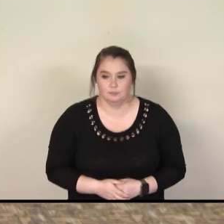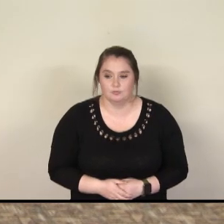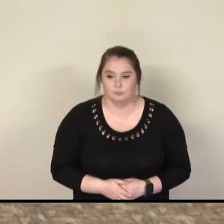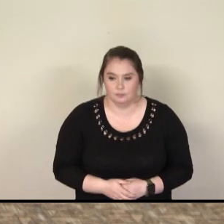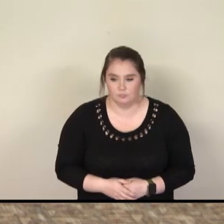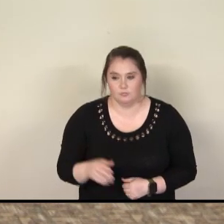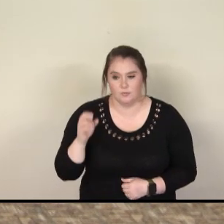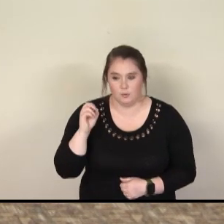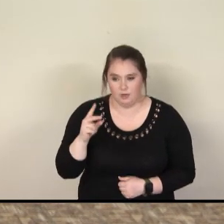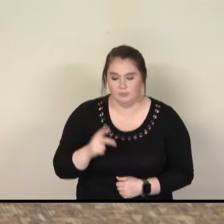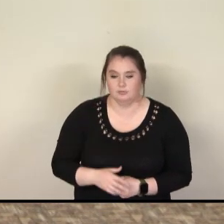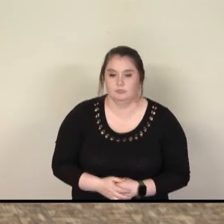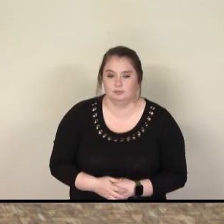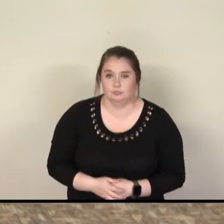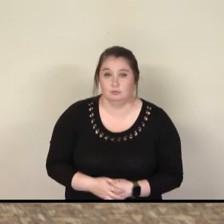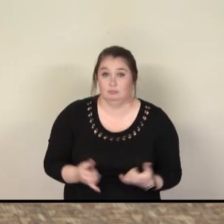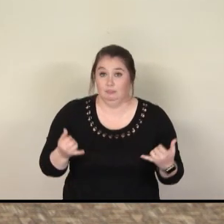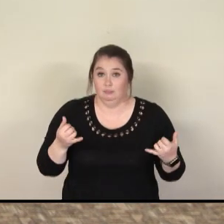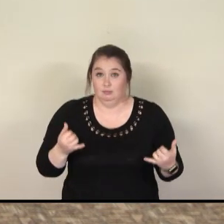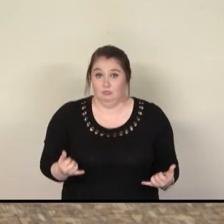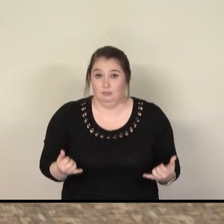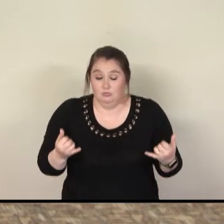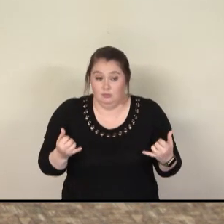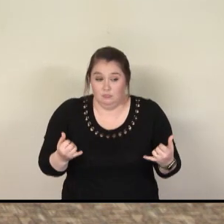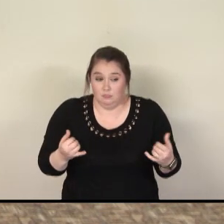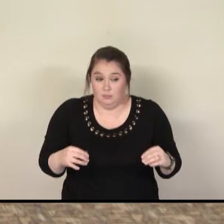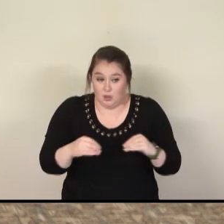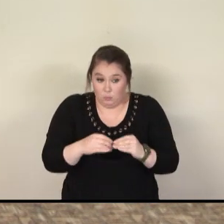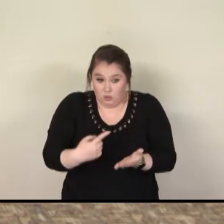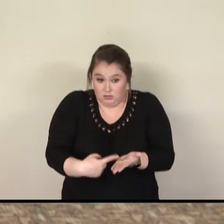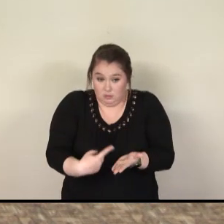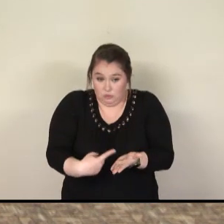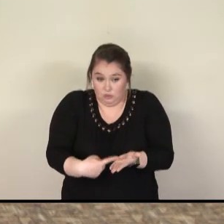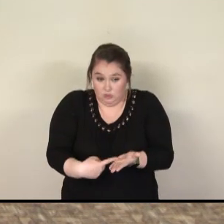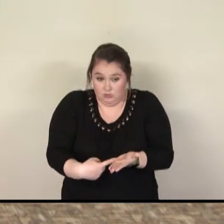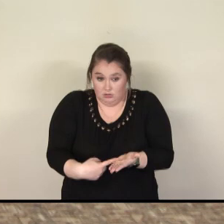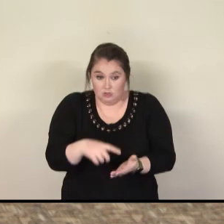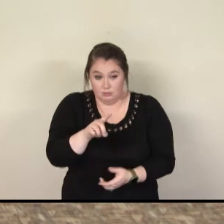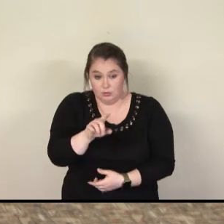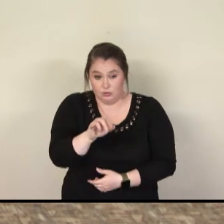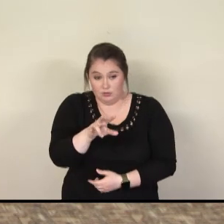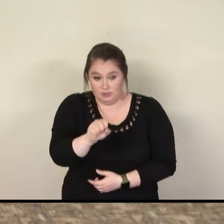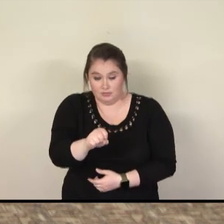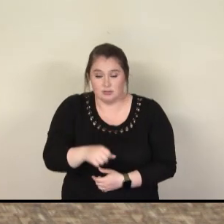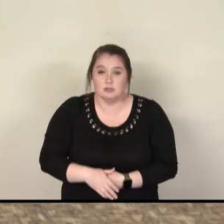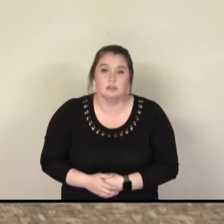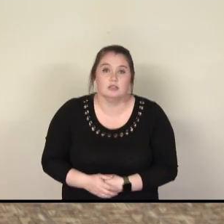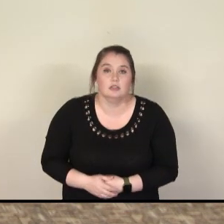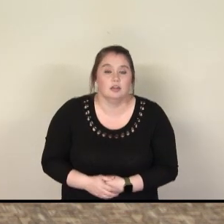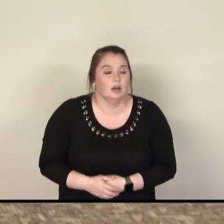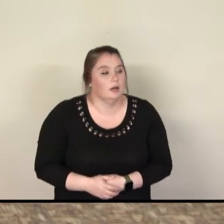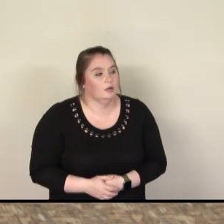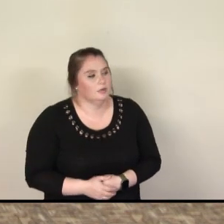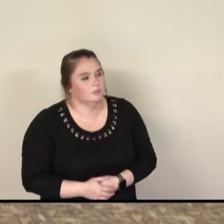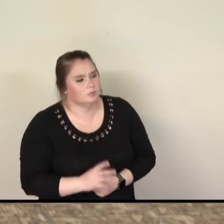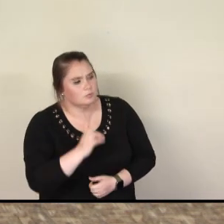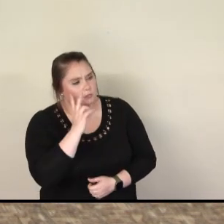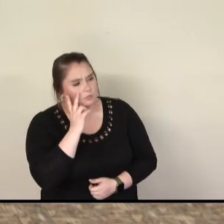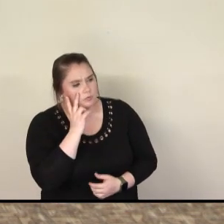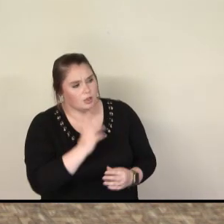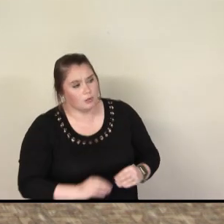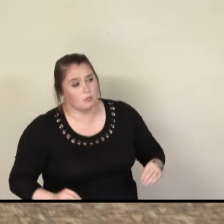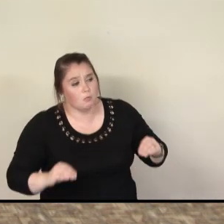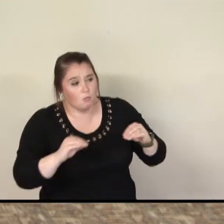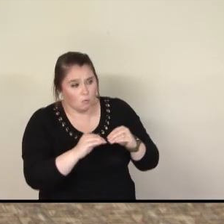Okay. Now I will, there's no further discussion? Oh, yes, Mr. Davis. Do we see any other safety measures, I